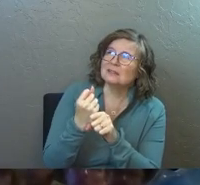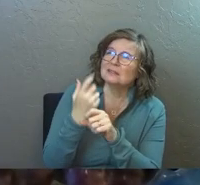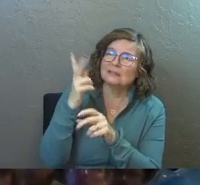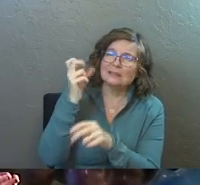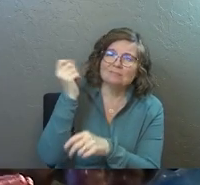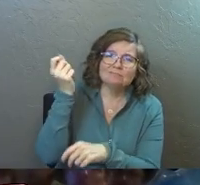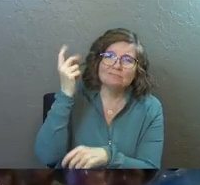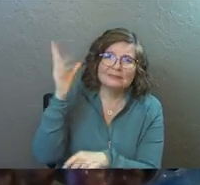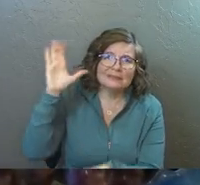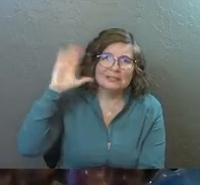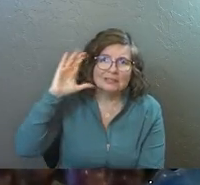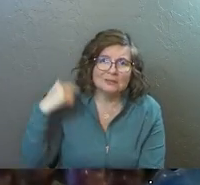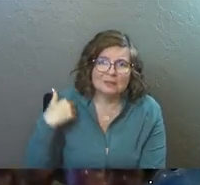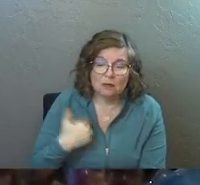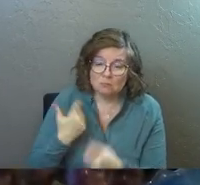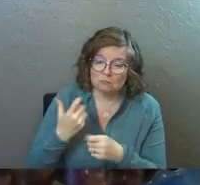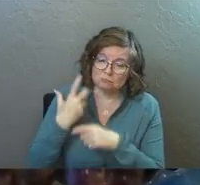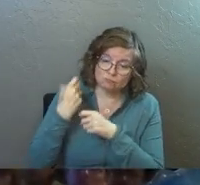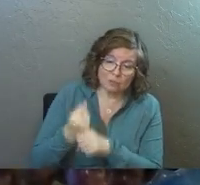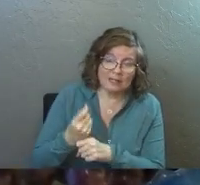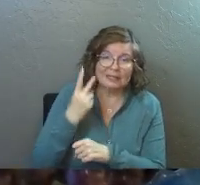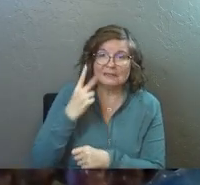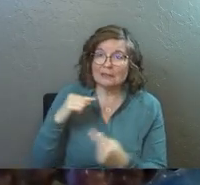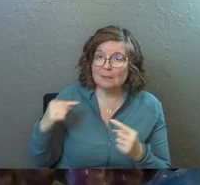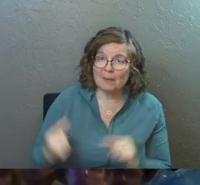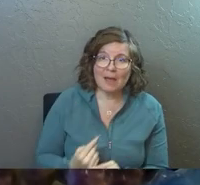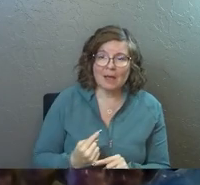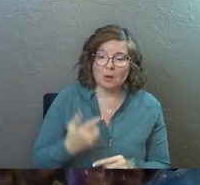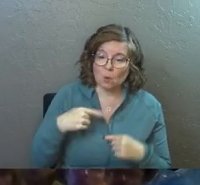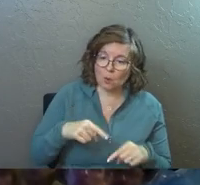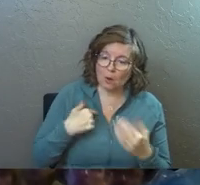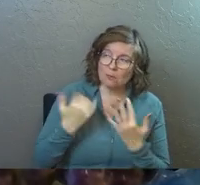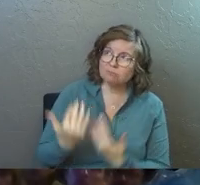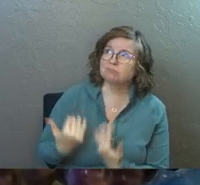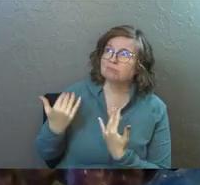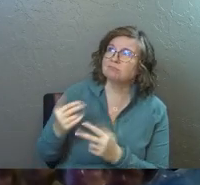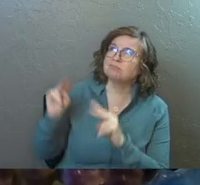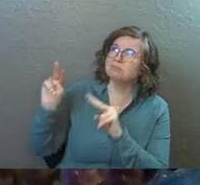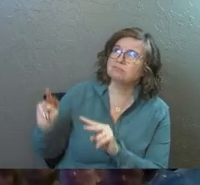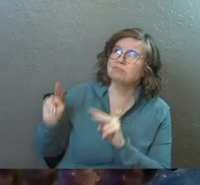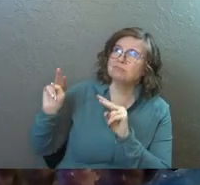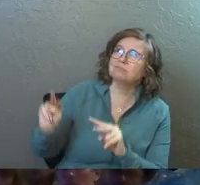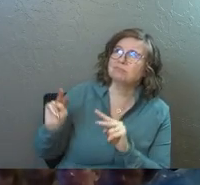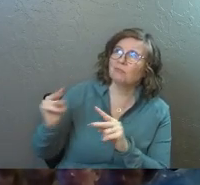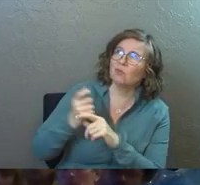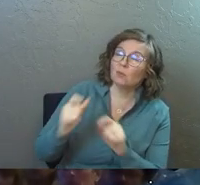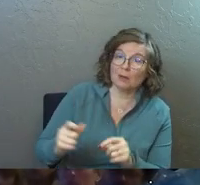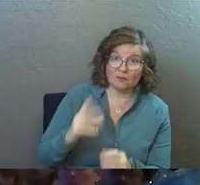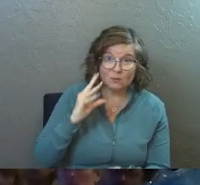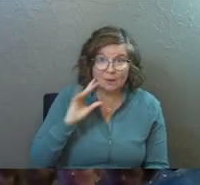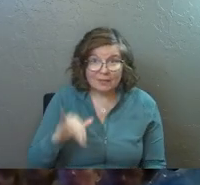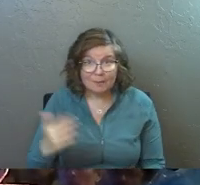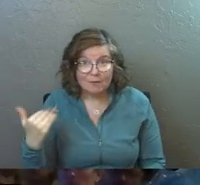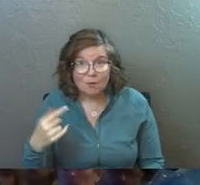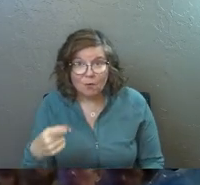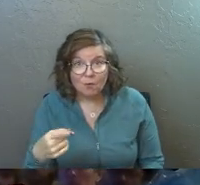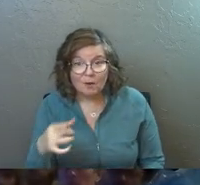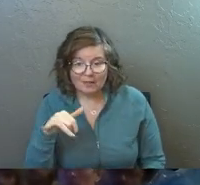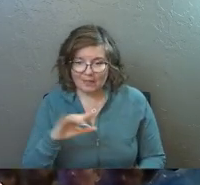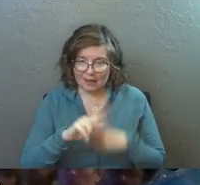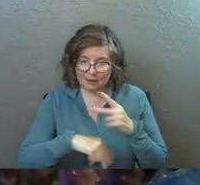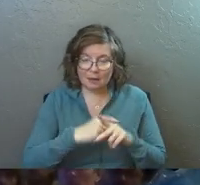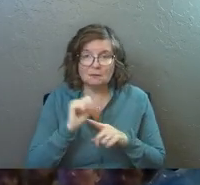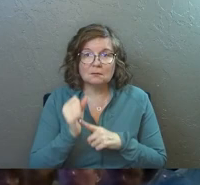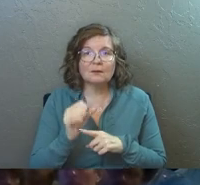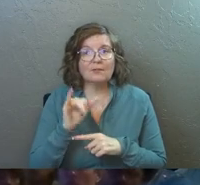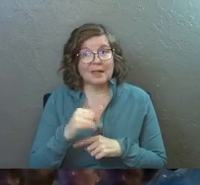us. We're trying to trust that God sees our pain while we wait for his rescue. Have you ever been there in that kind